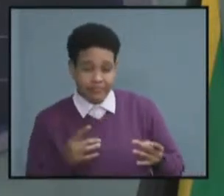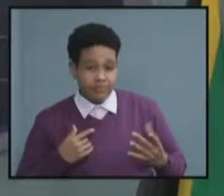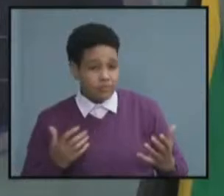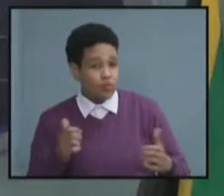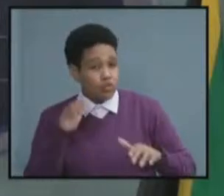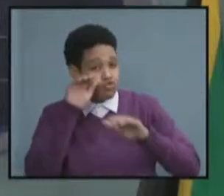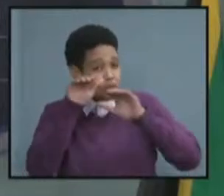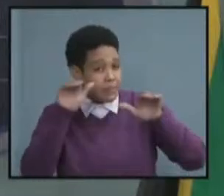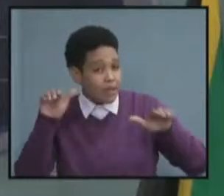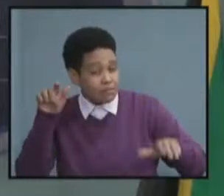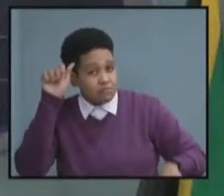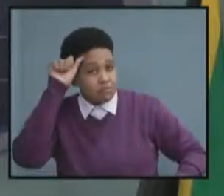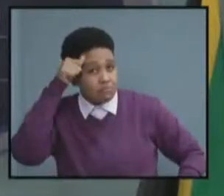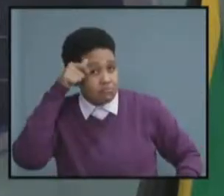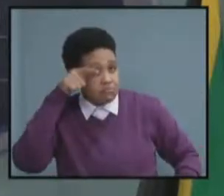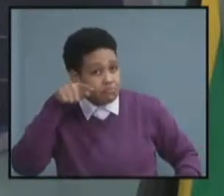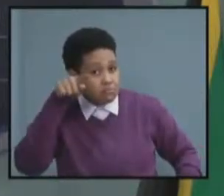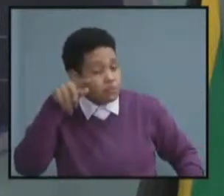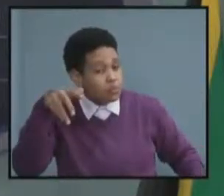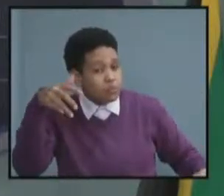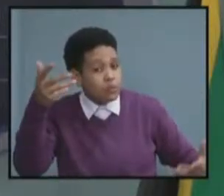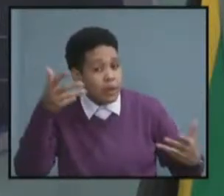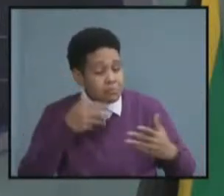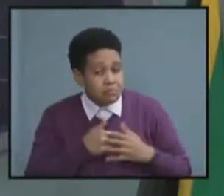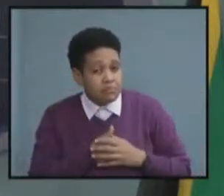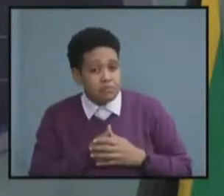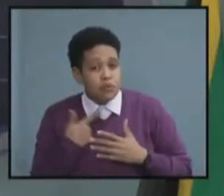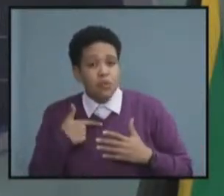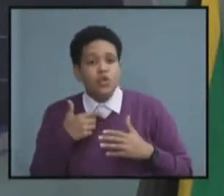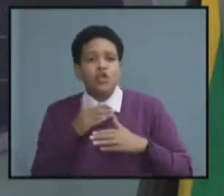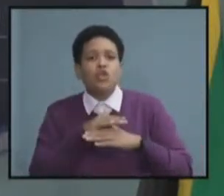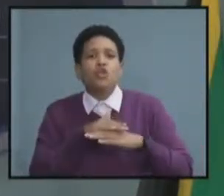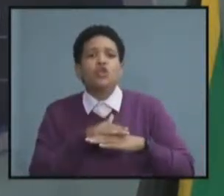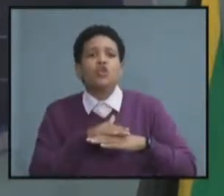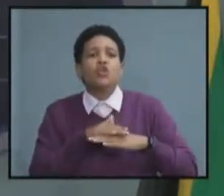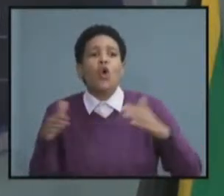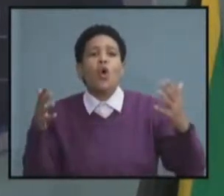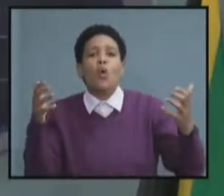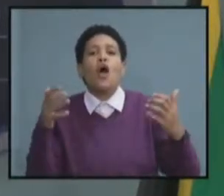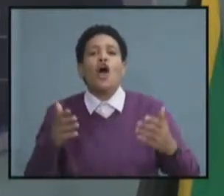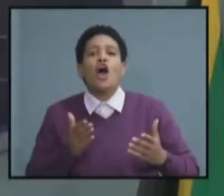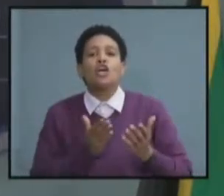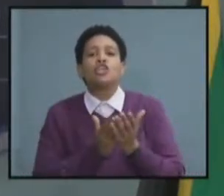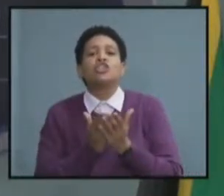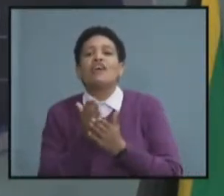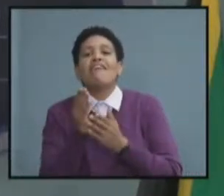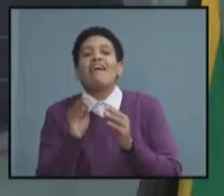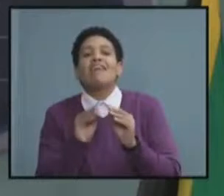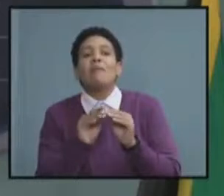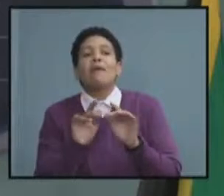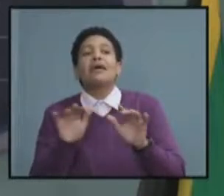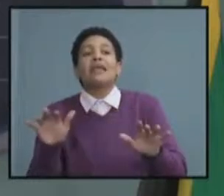remind persons that we don't want to survive the pandemic and die in the recession.